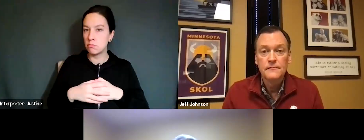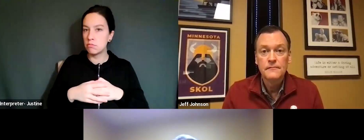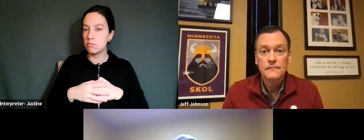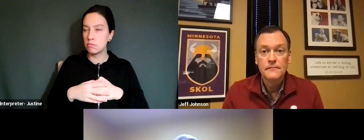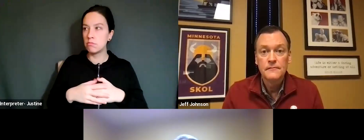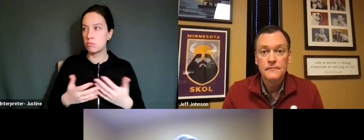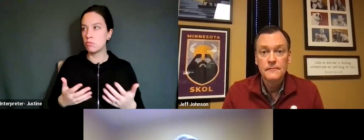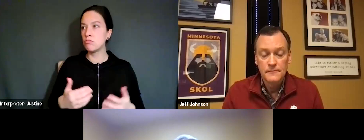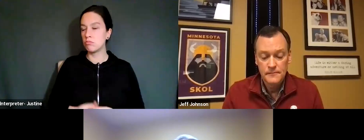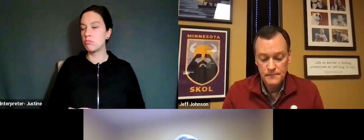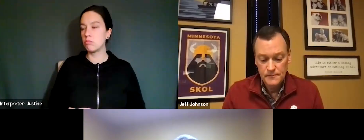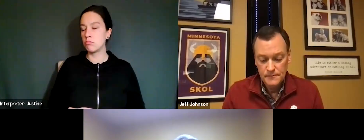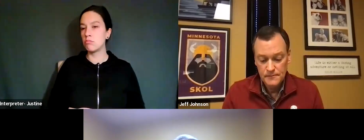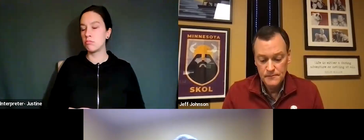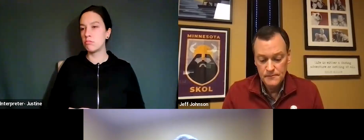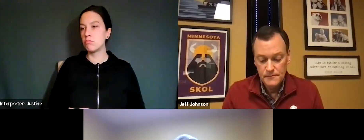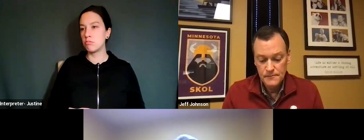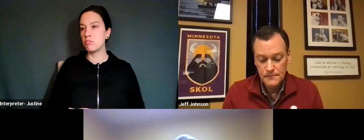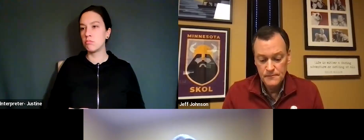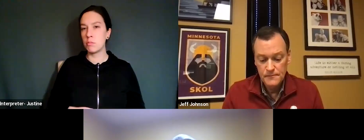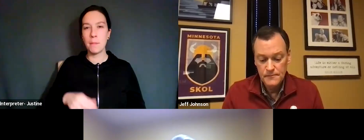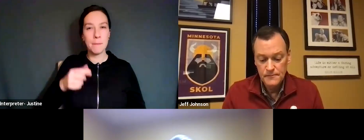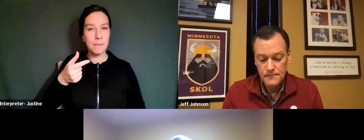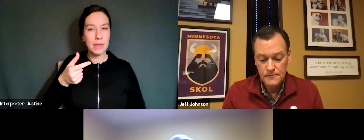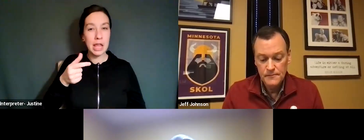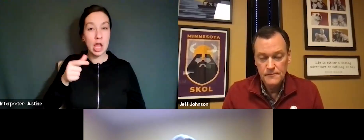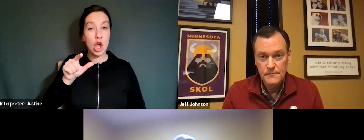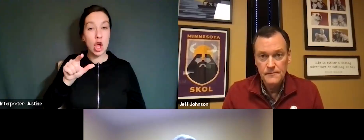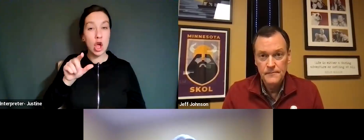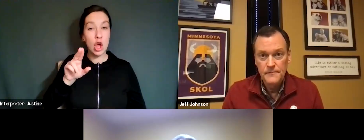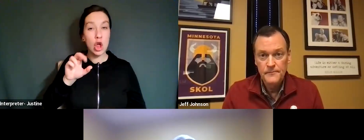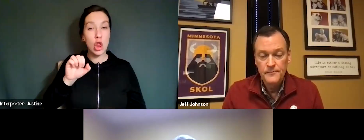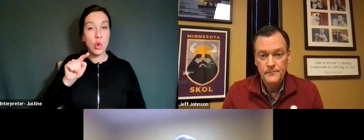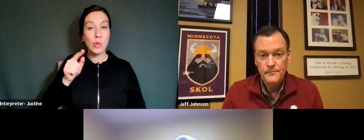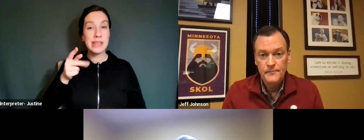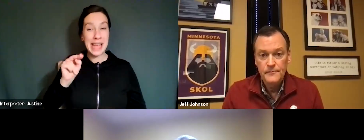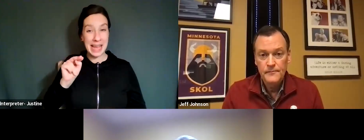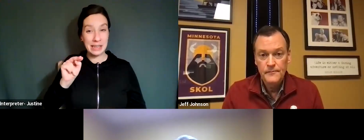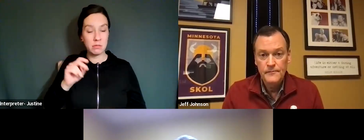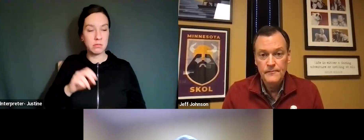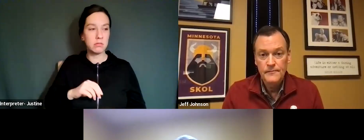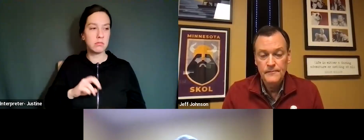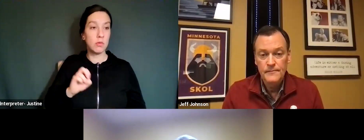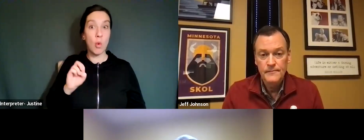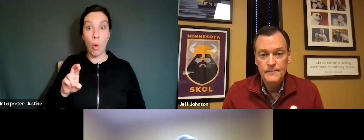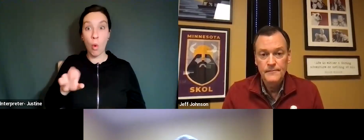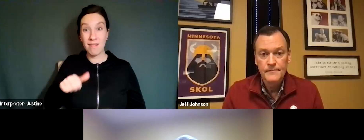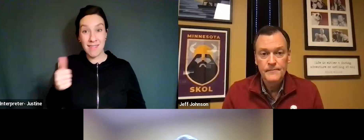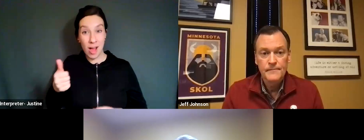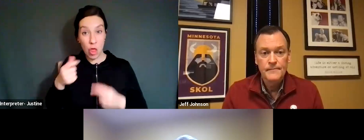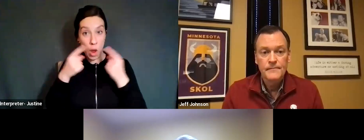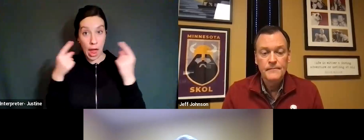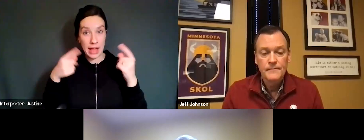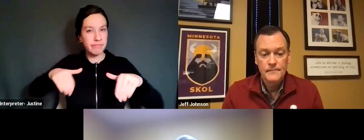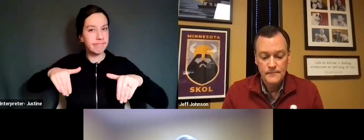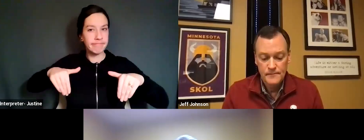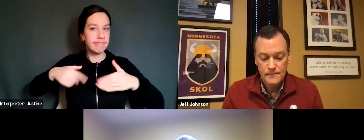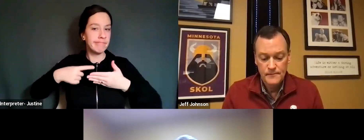we already do, but gluten and other allergies is not something we've talked about.